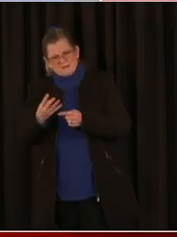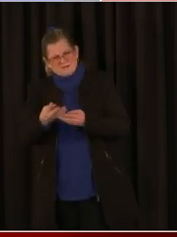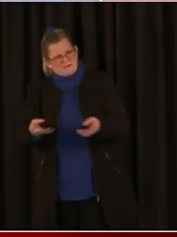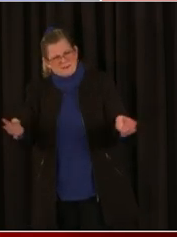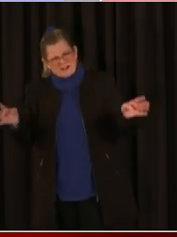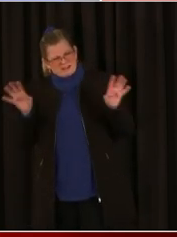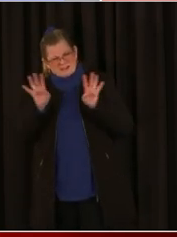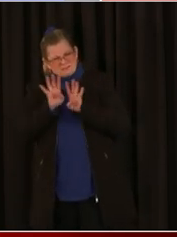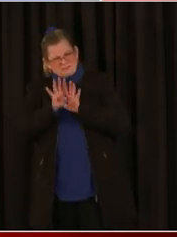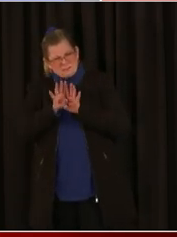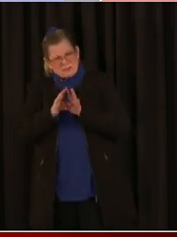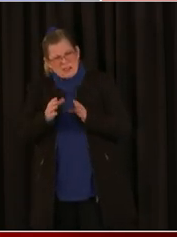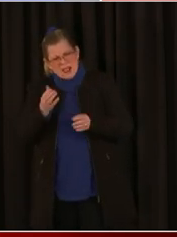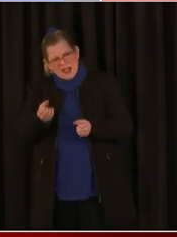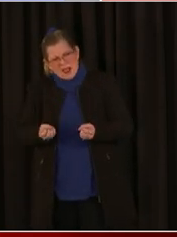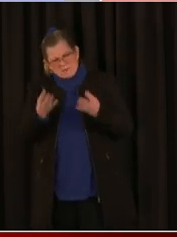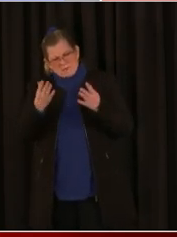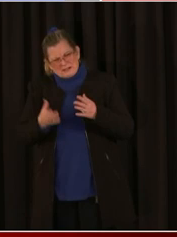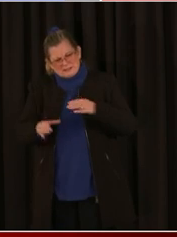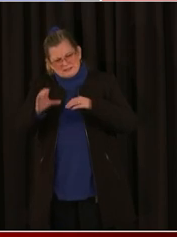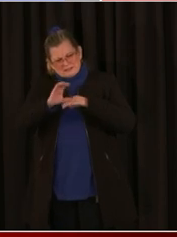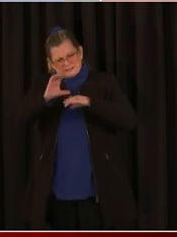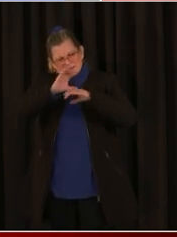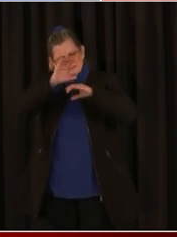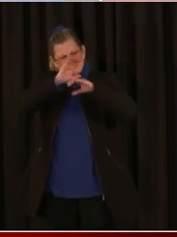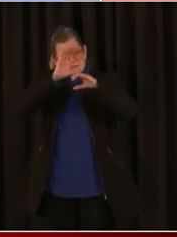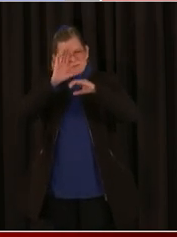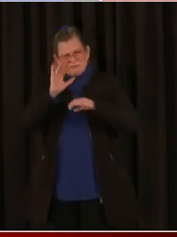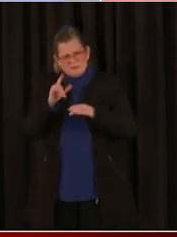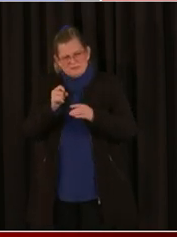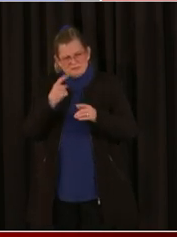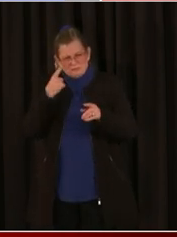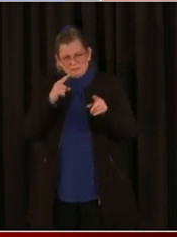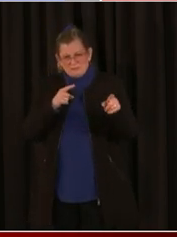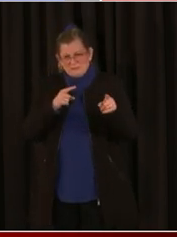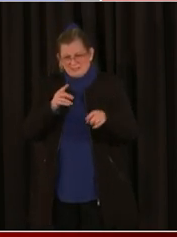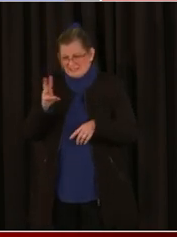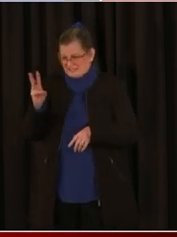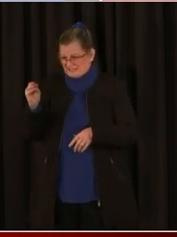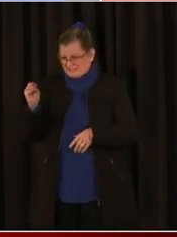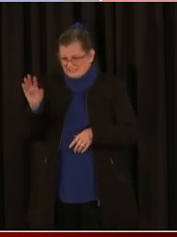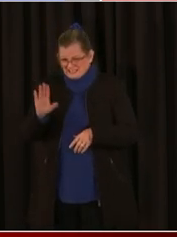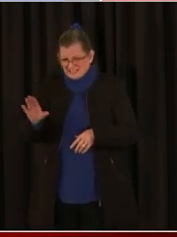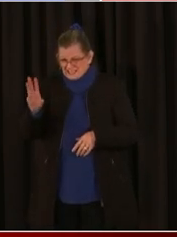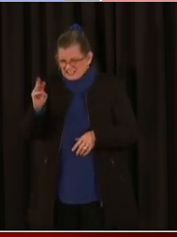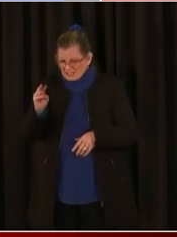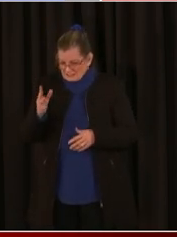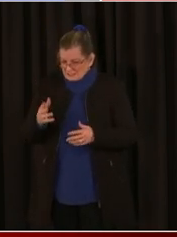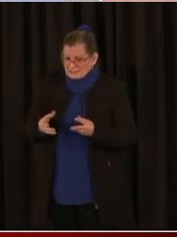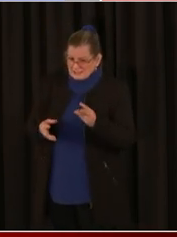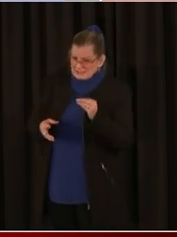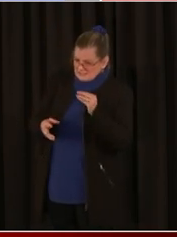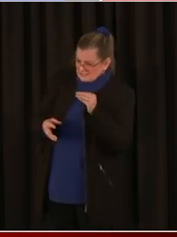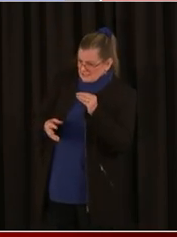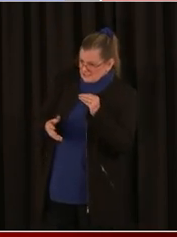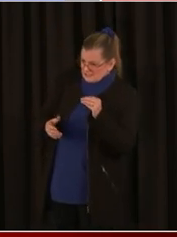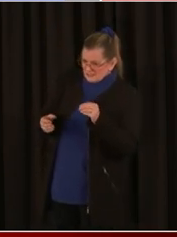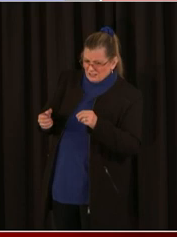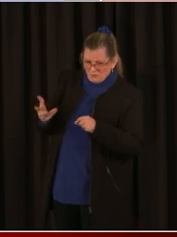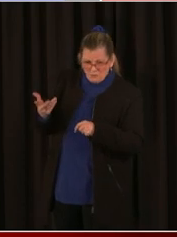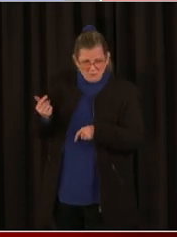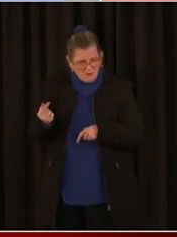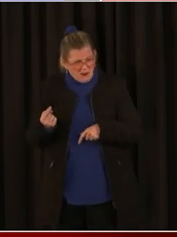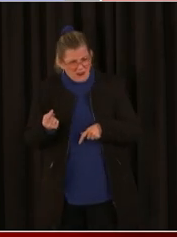are stacked up waiting? About 60. I'm sorry? About 60. 6-0? Yes. And what is the timeline on